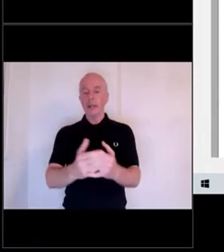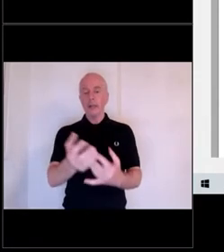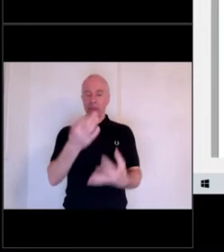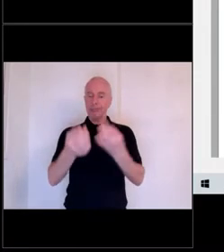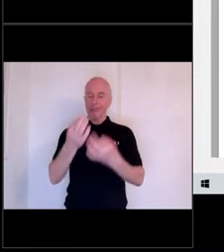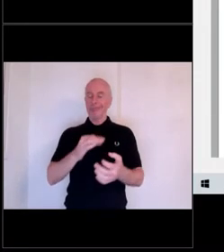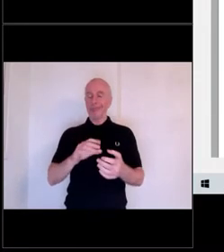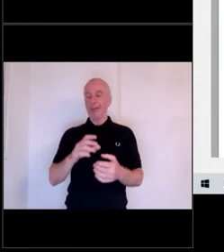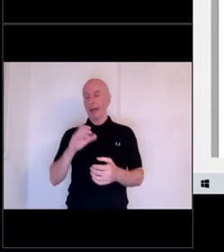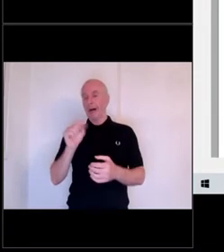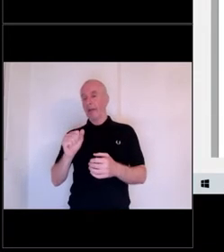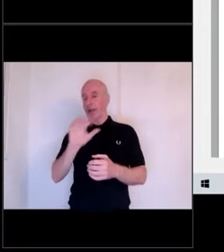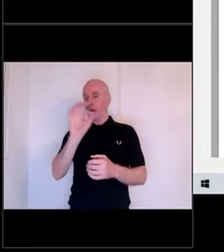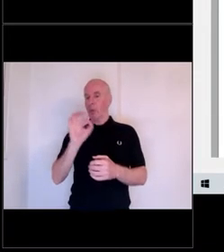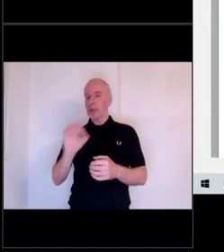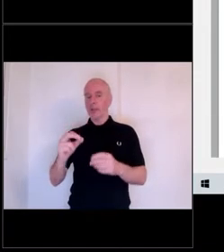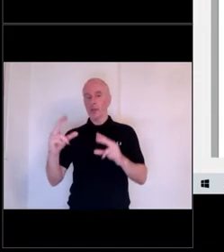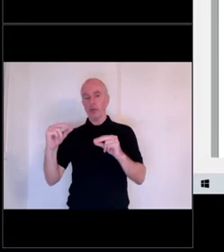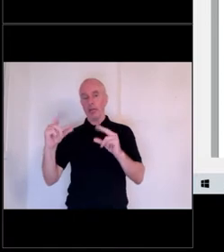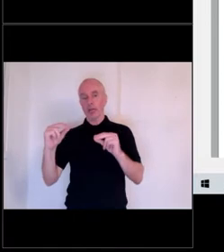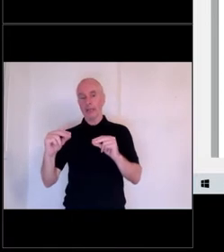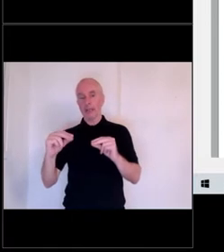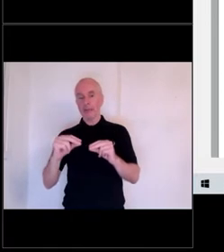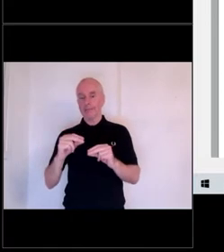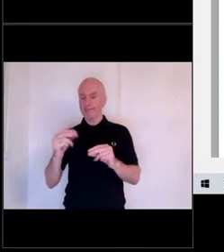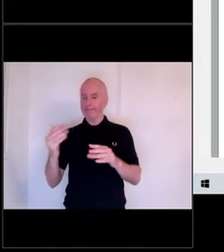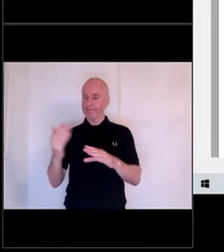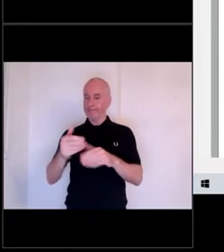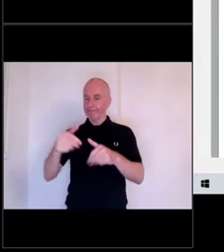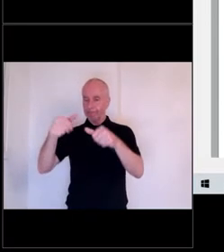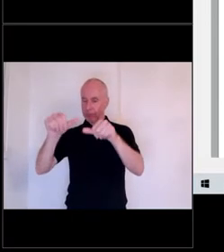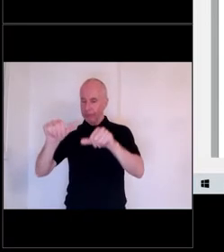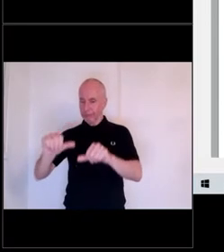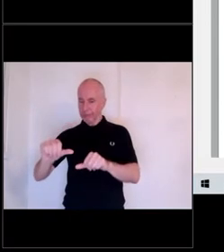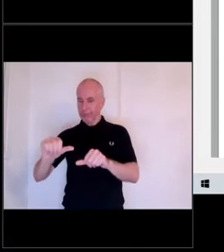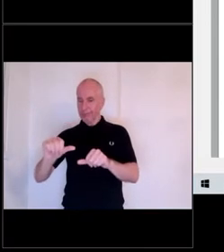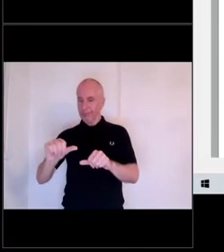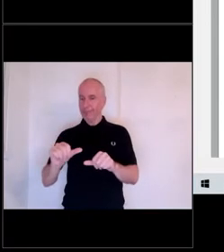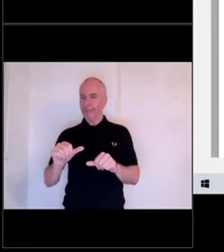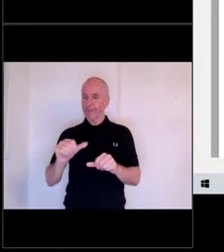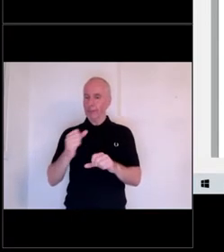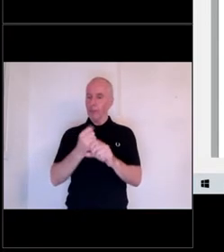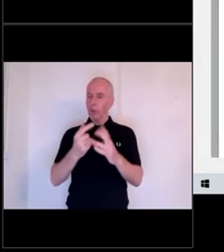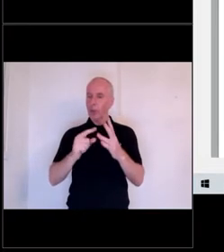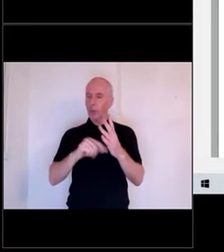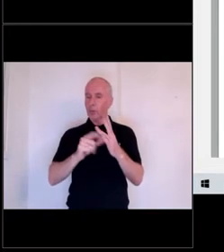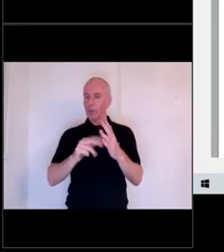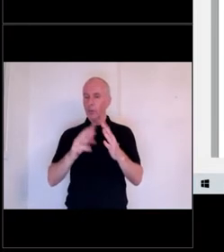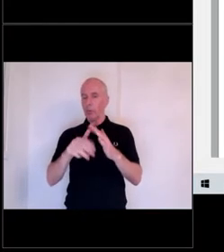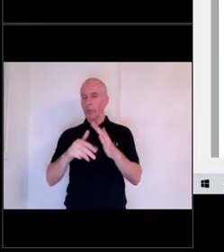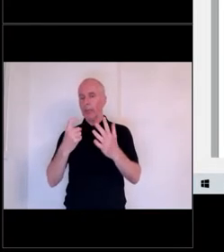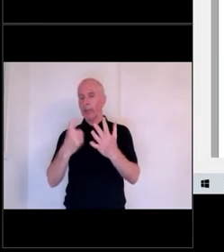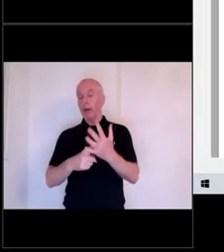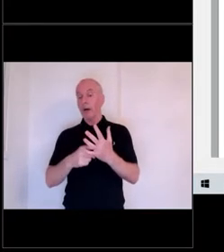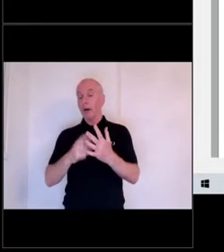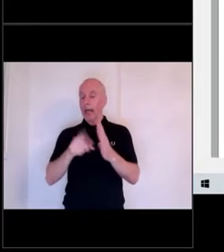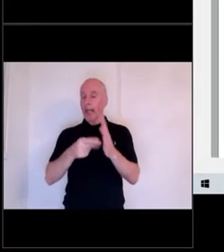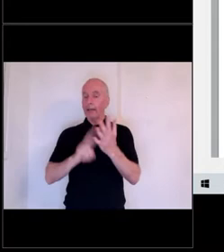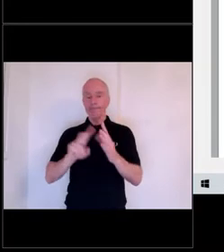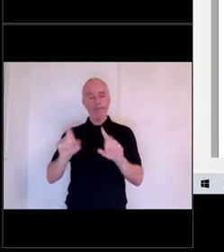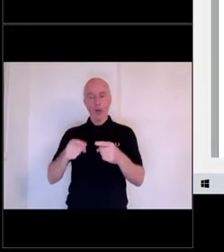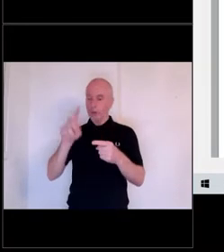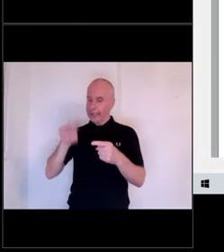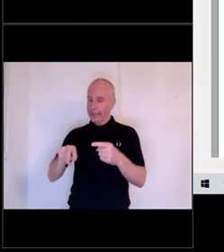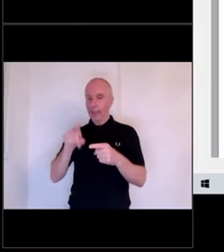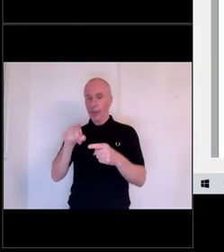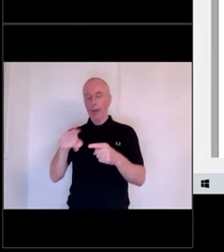GoToWebinar, Alan himself won't see them because of the setup but I will and I shall compare them to him at the end as they come